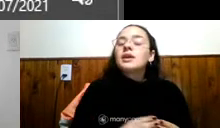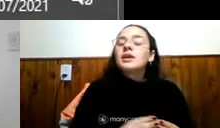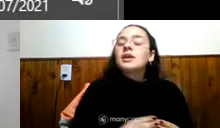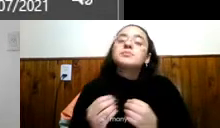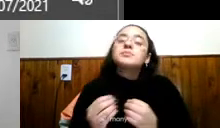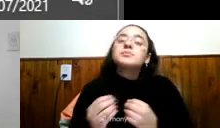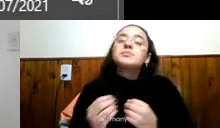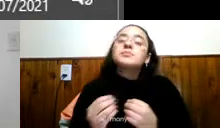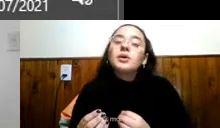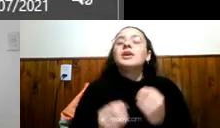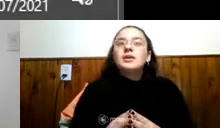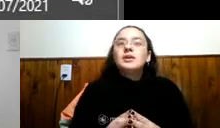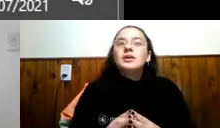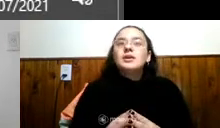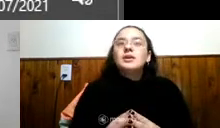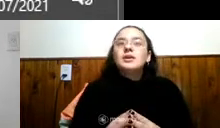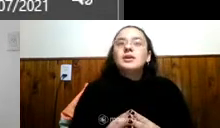another